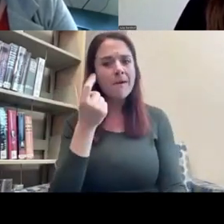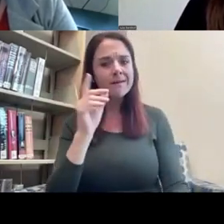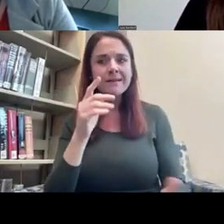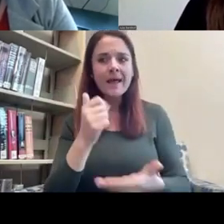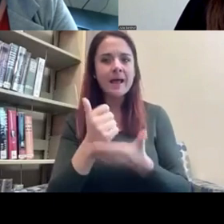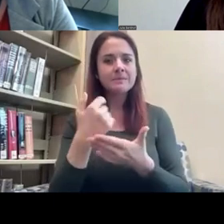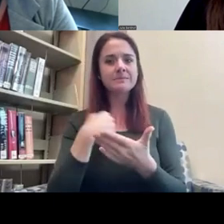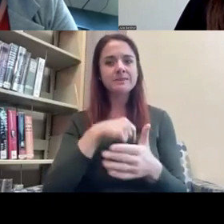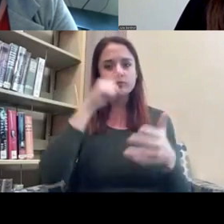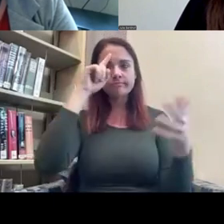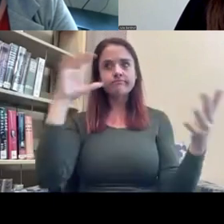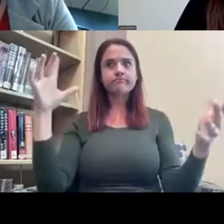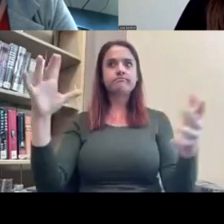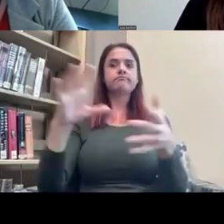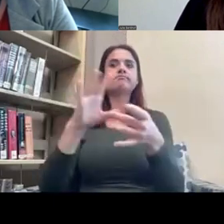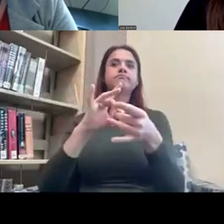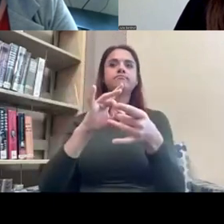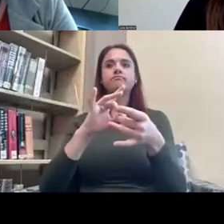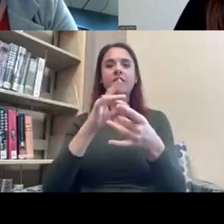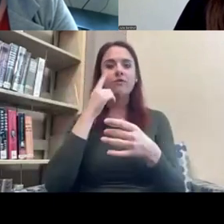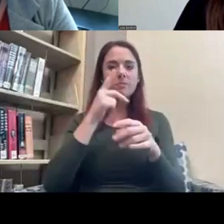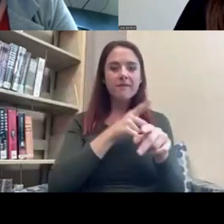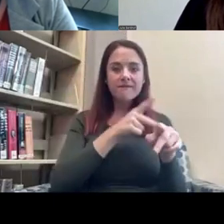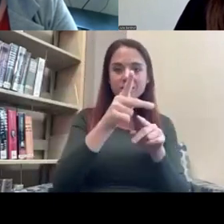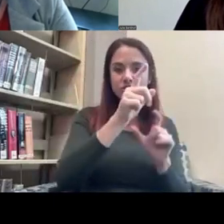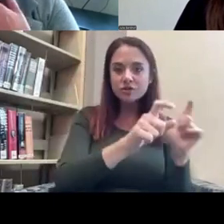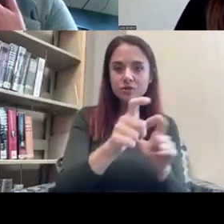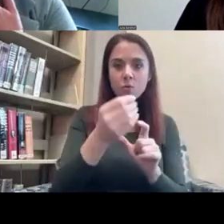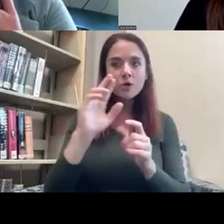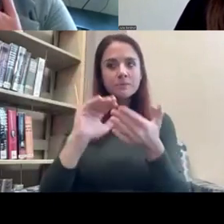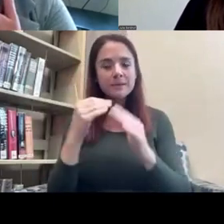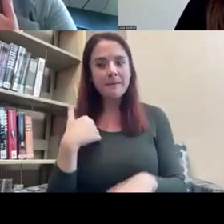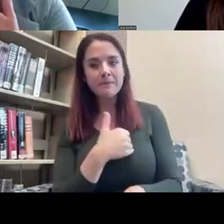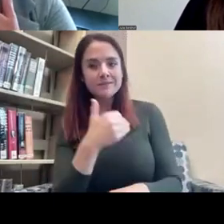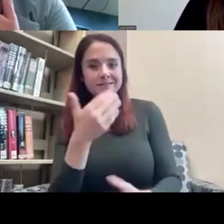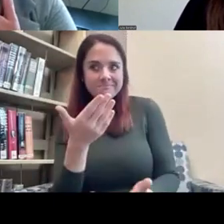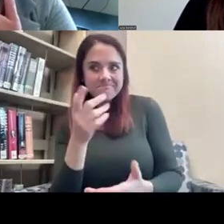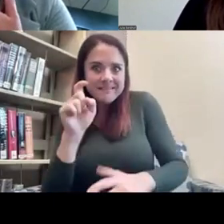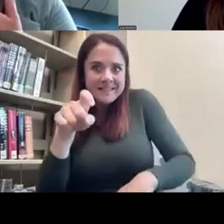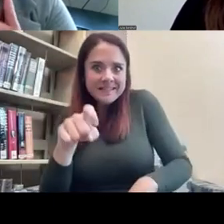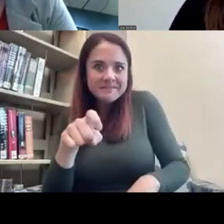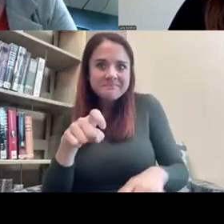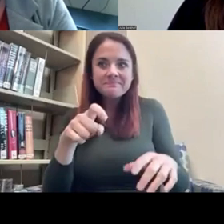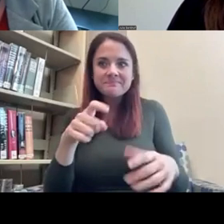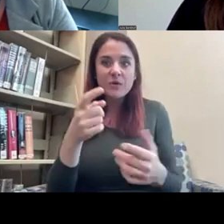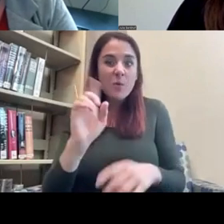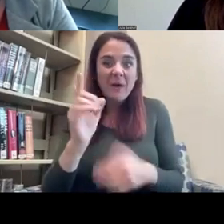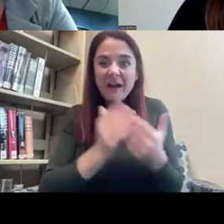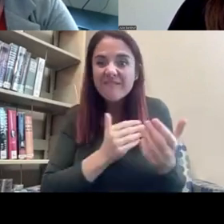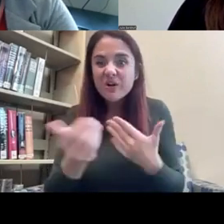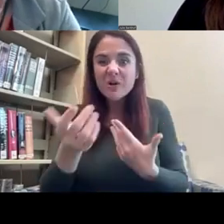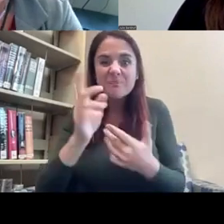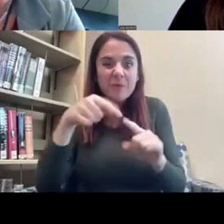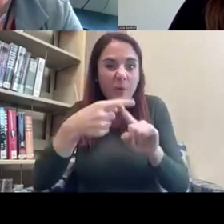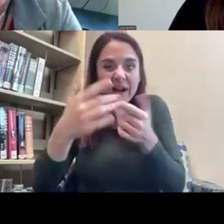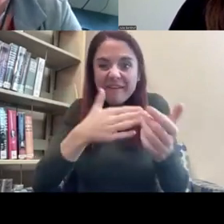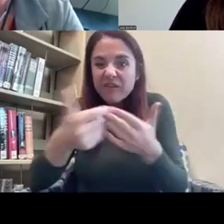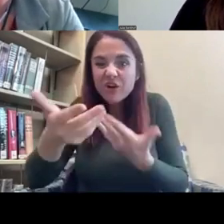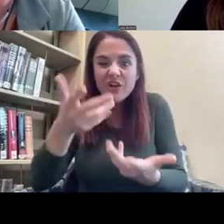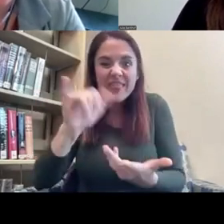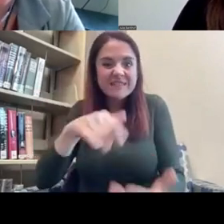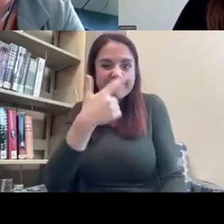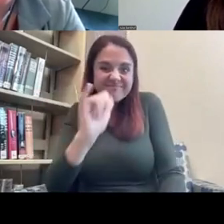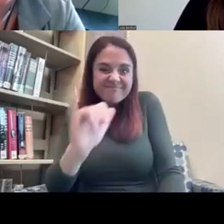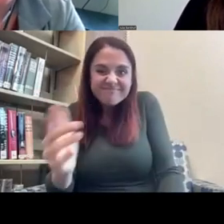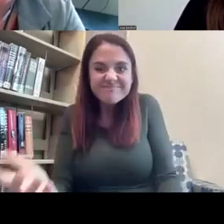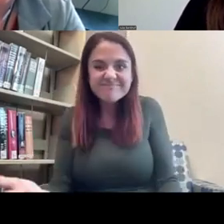the connections for professionals or community members that might need them wherever I might be. So I